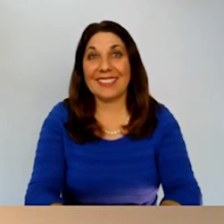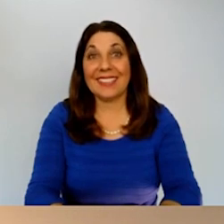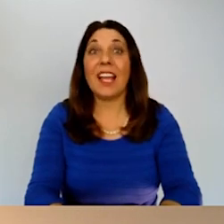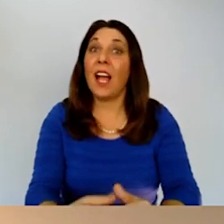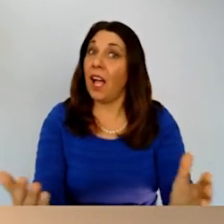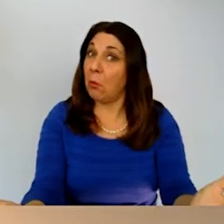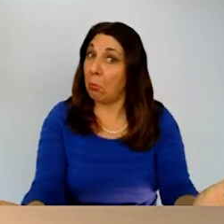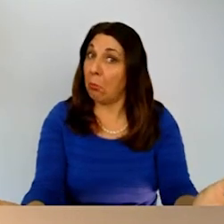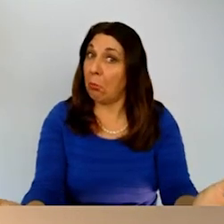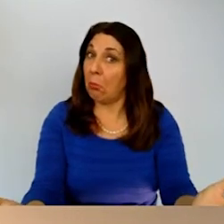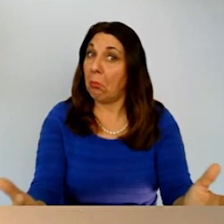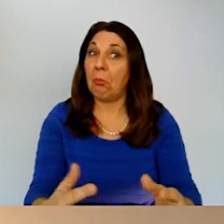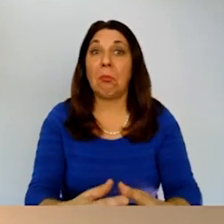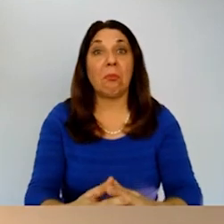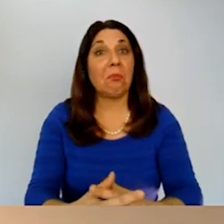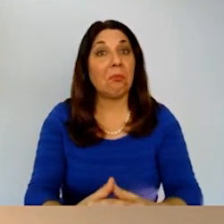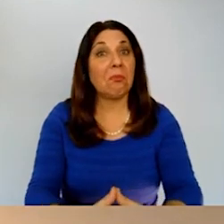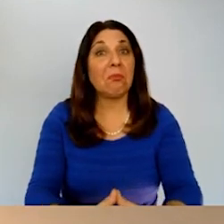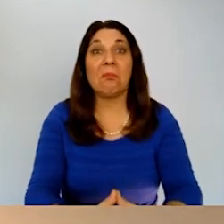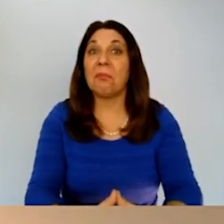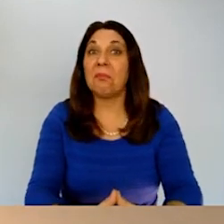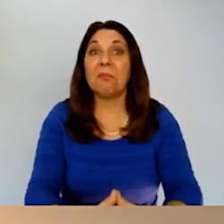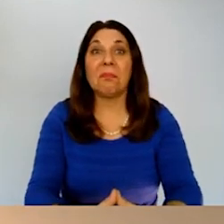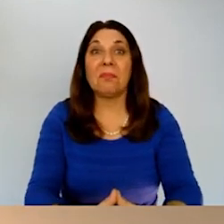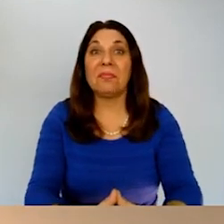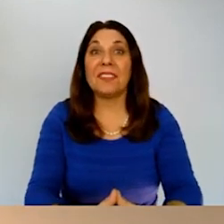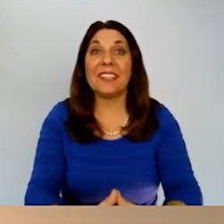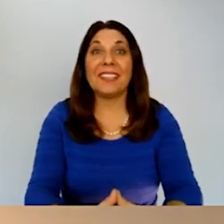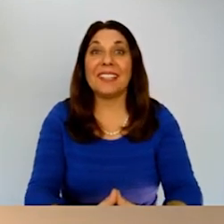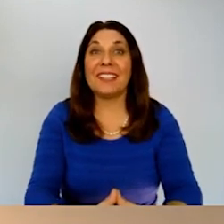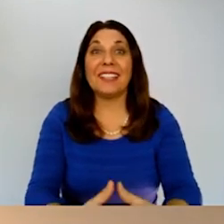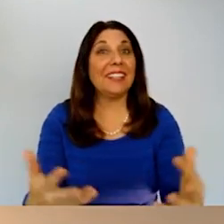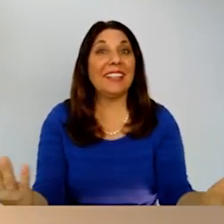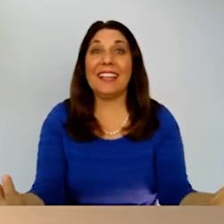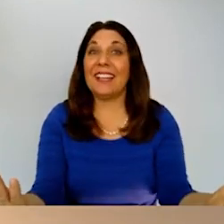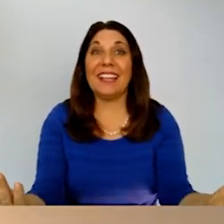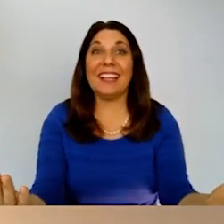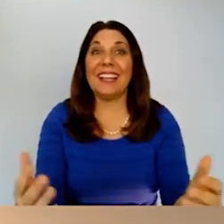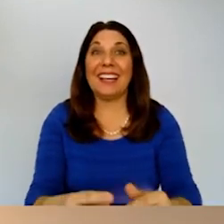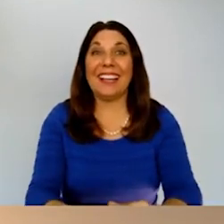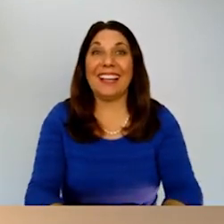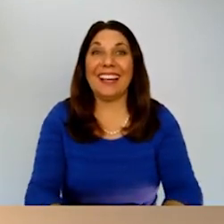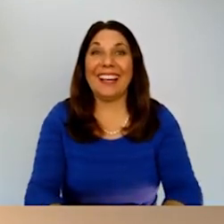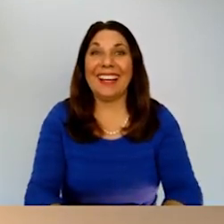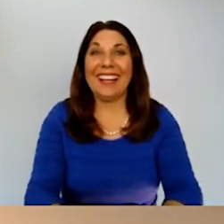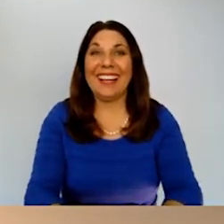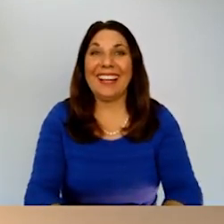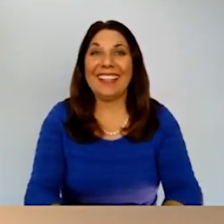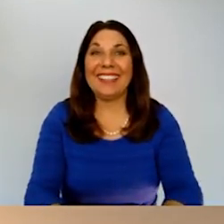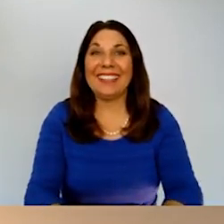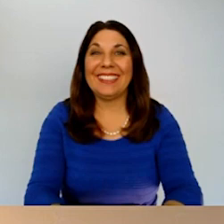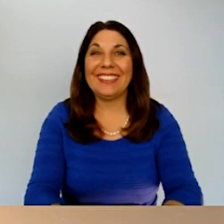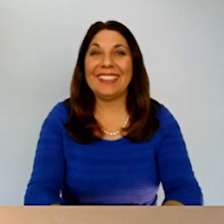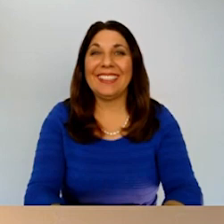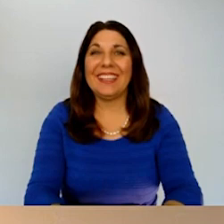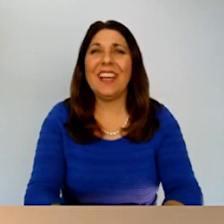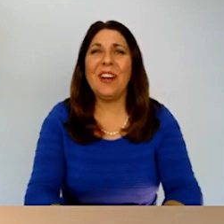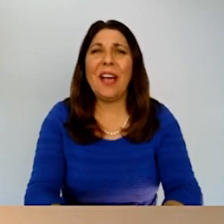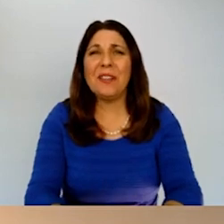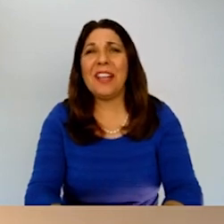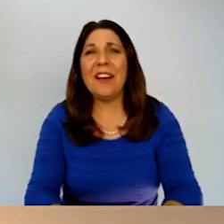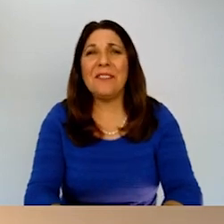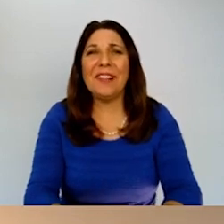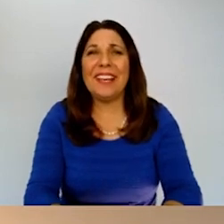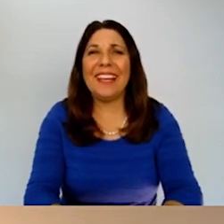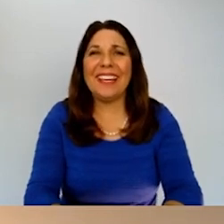lawn. And I thought, well, why not? I mean, really, no one's outside anyways. So they made a beautiful mural on our front lawn. Oh,